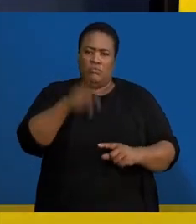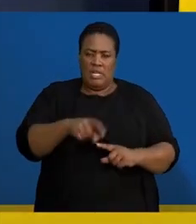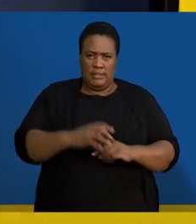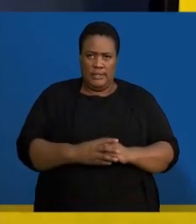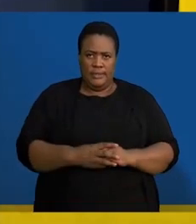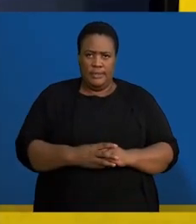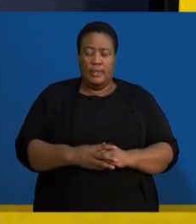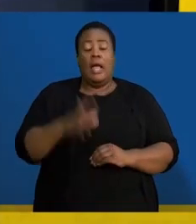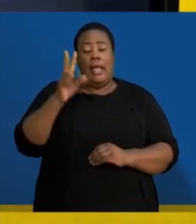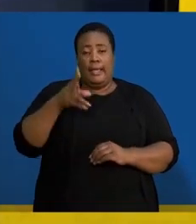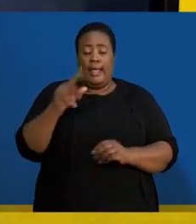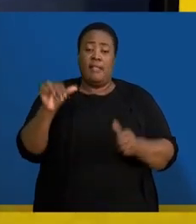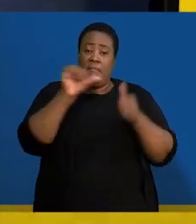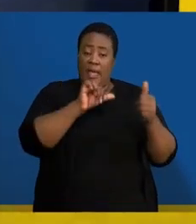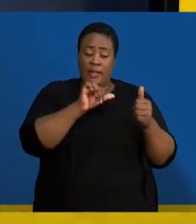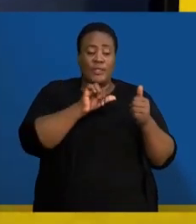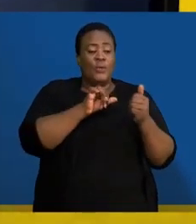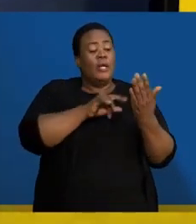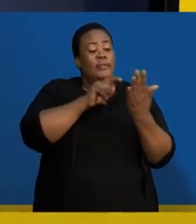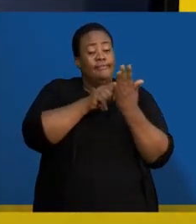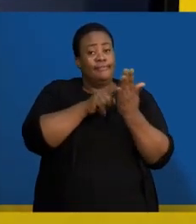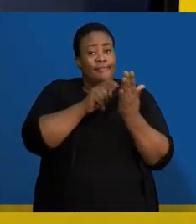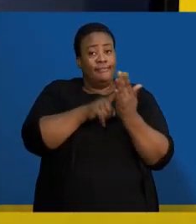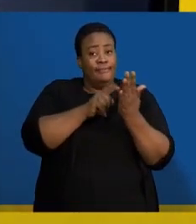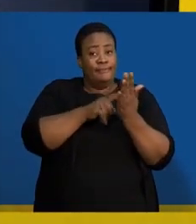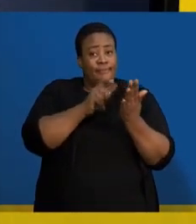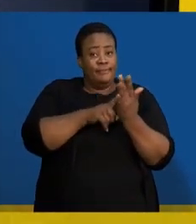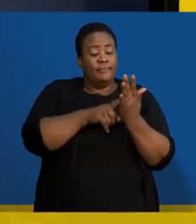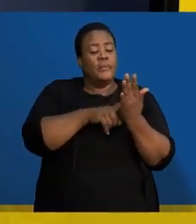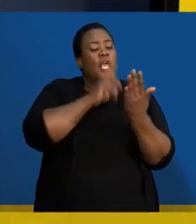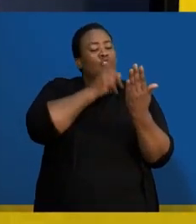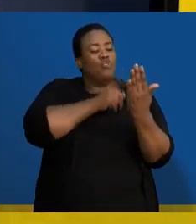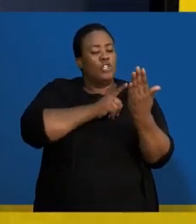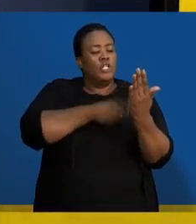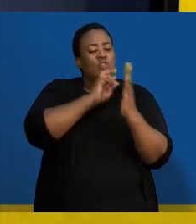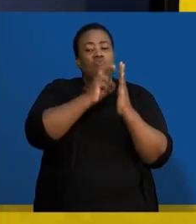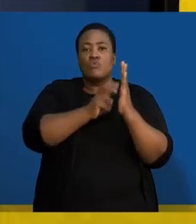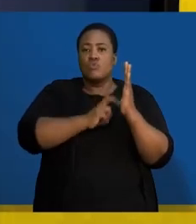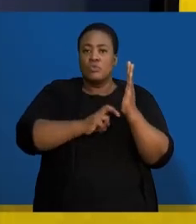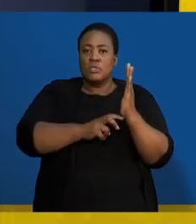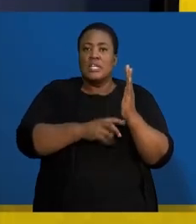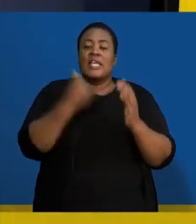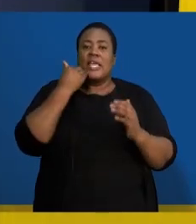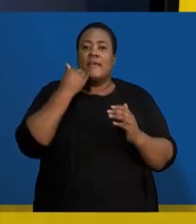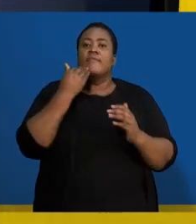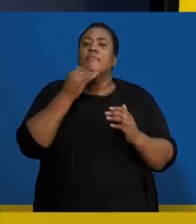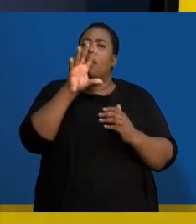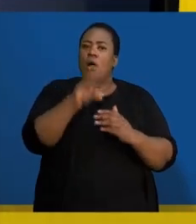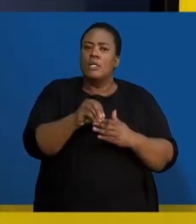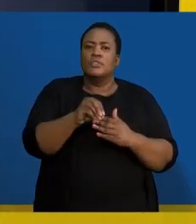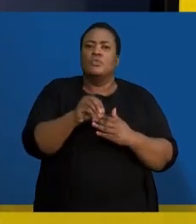about reading instructions. So if you're reading a source and they ask you to give a definition of a historical